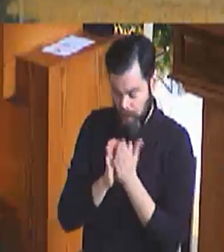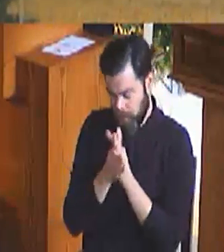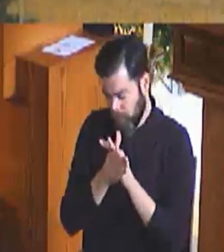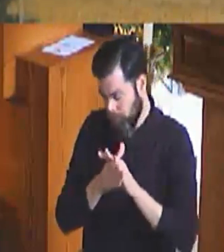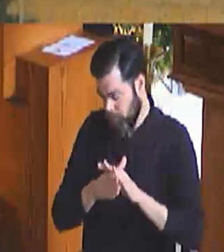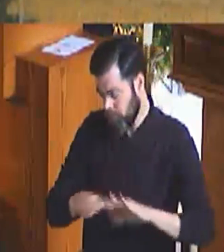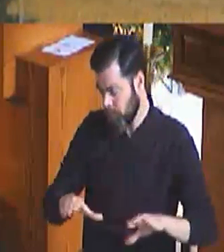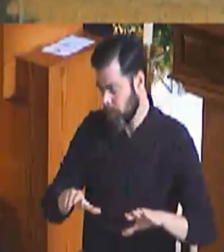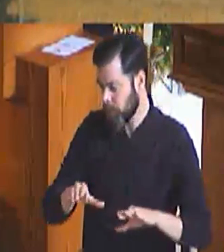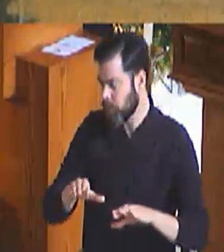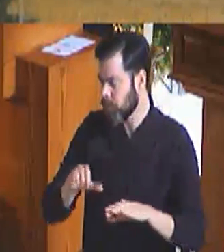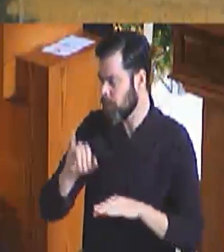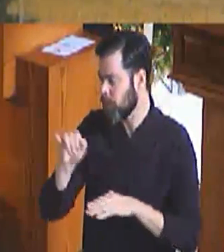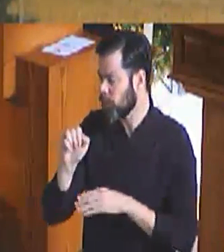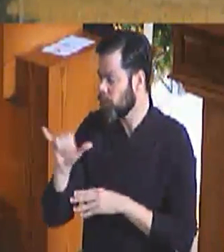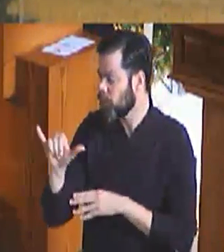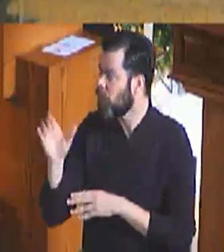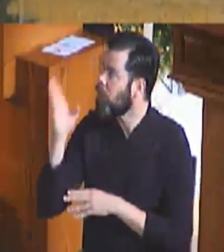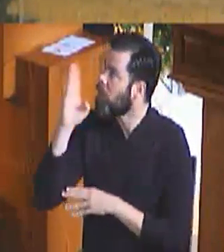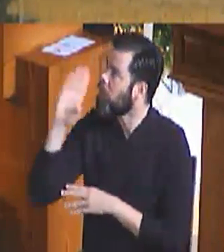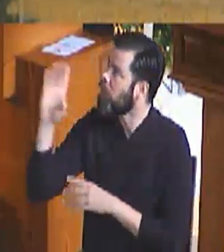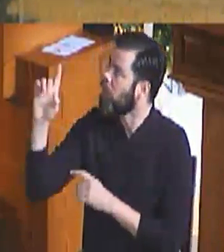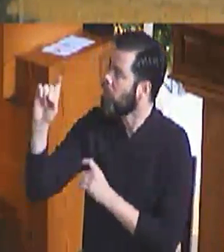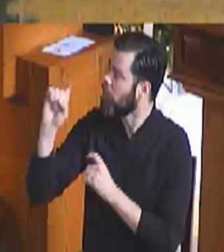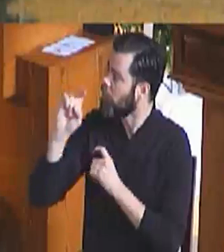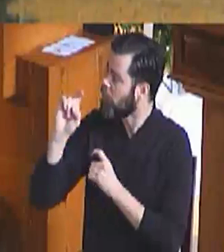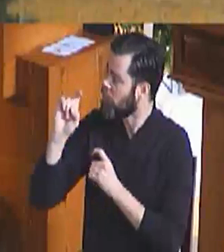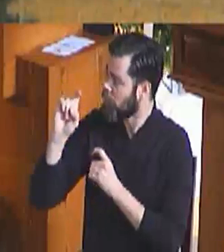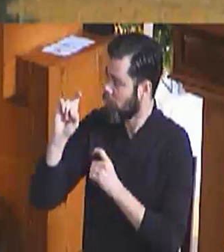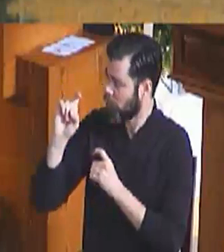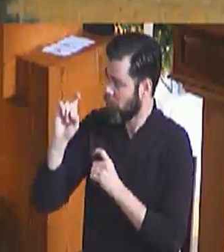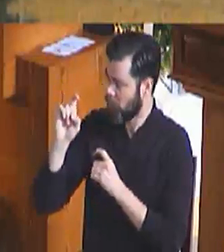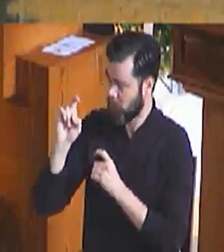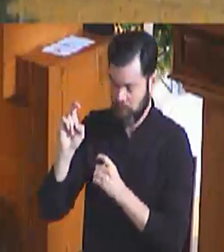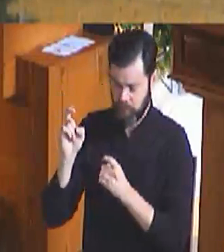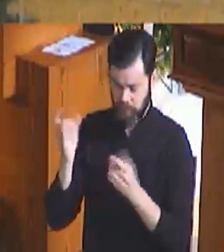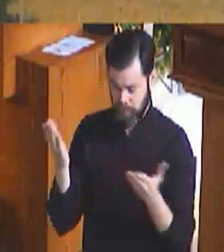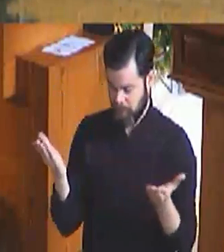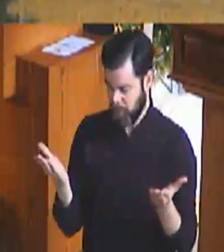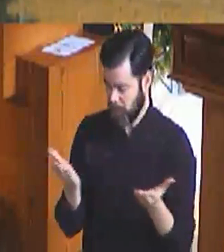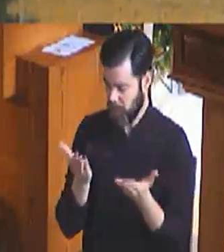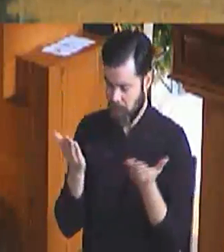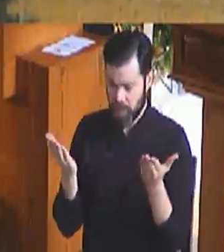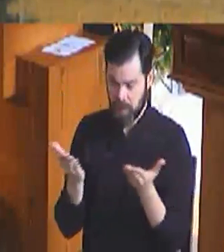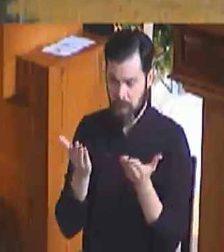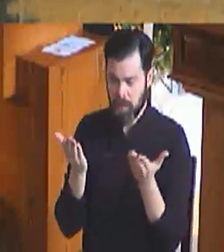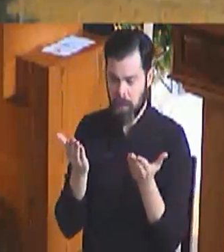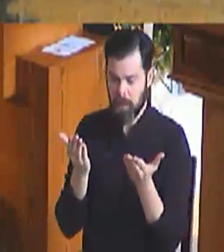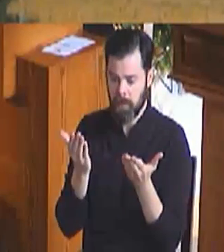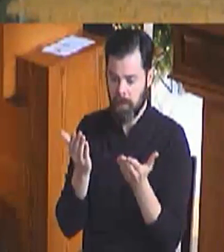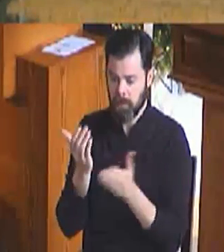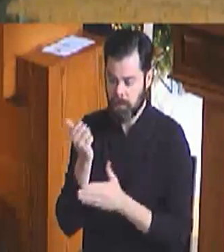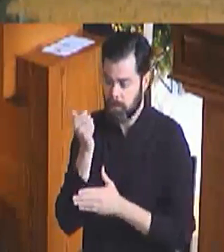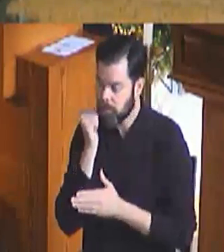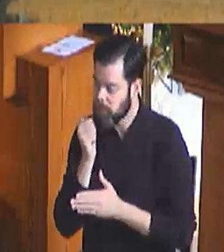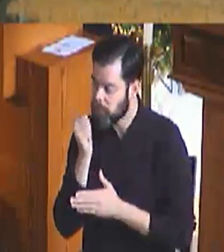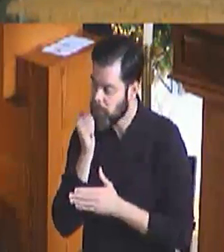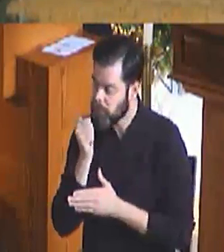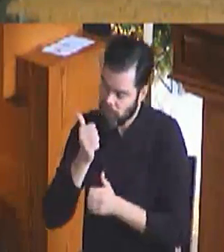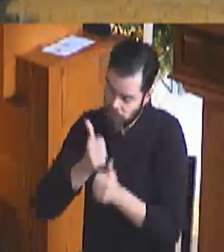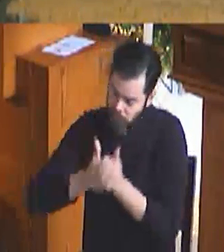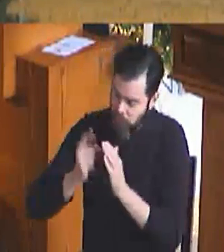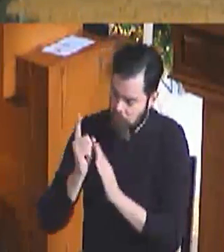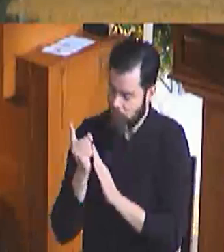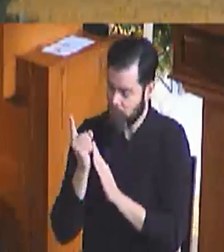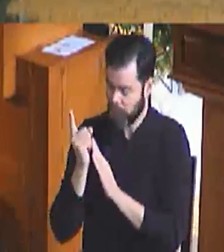and bliss of God is present in our every moment. No